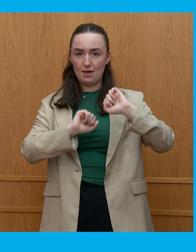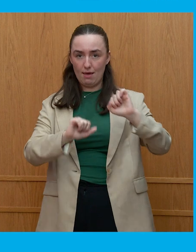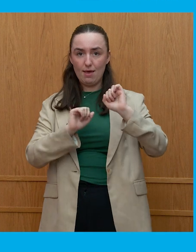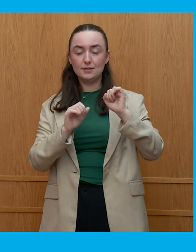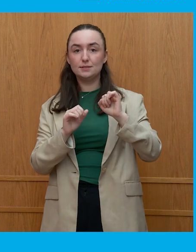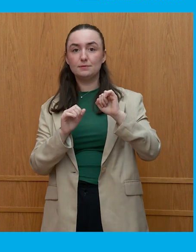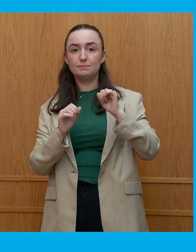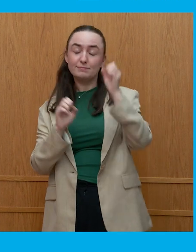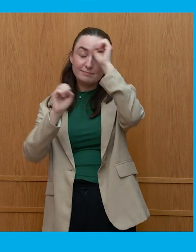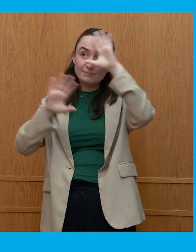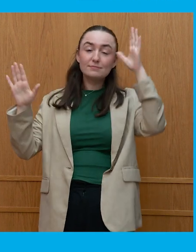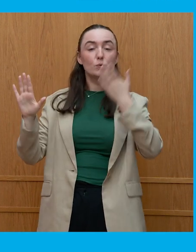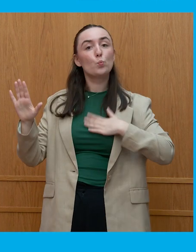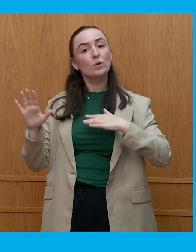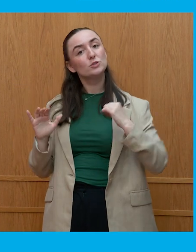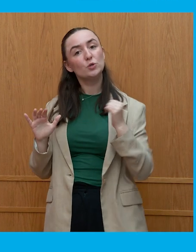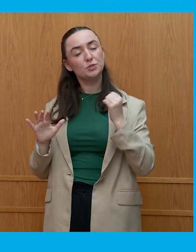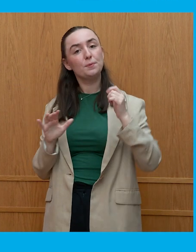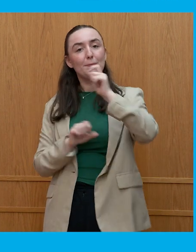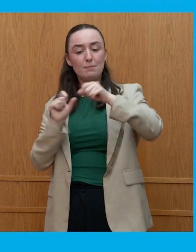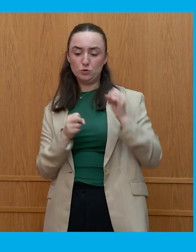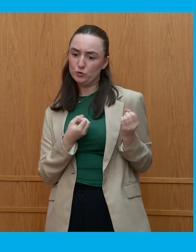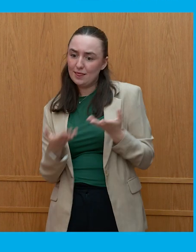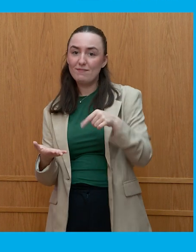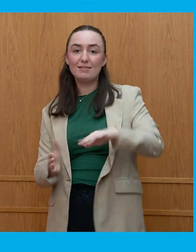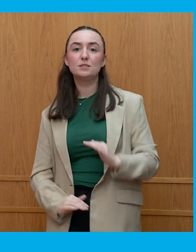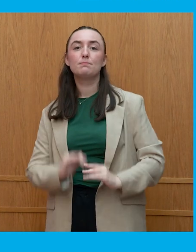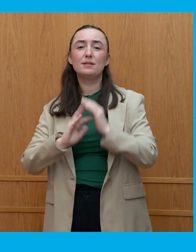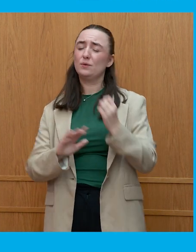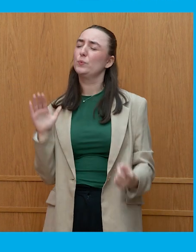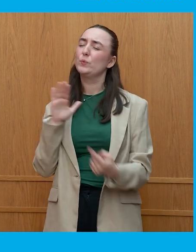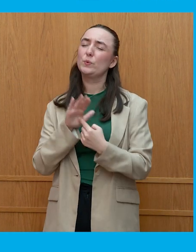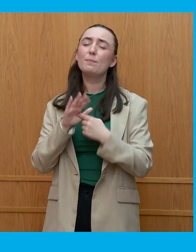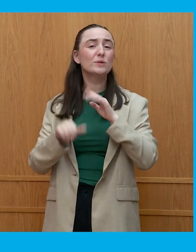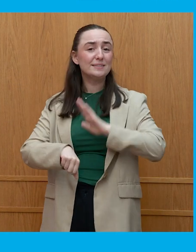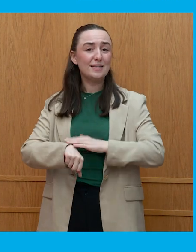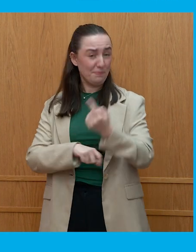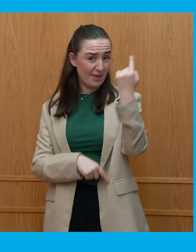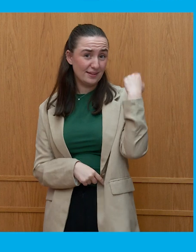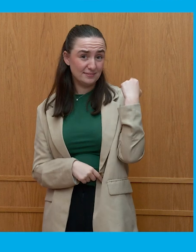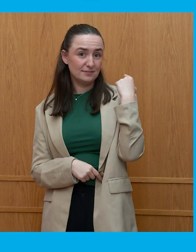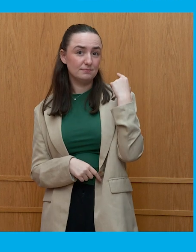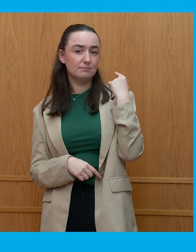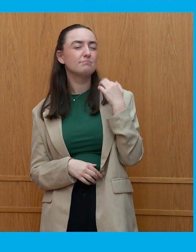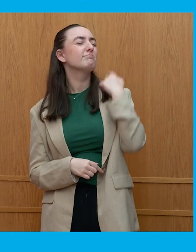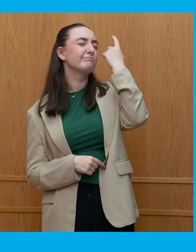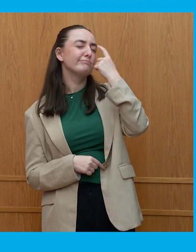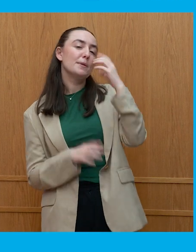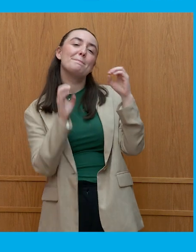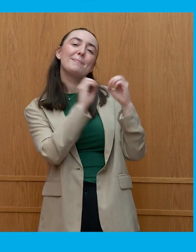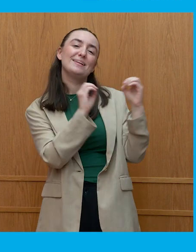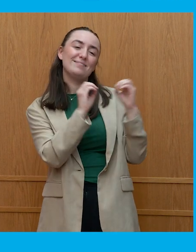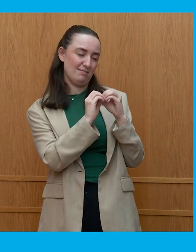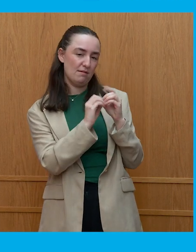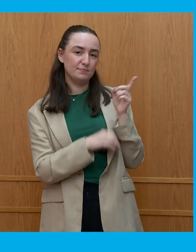people of Scotland at this vital time in their political lives. I just wonder, Benedetta, if you maybe want to talk